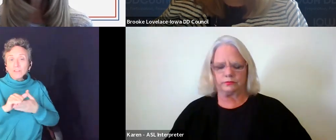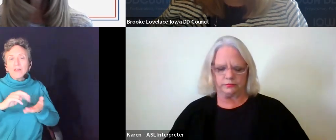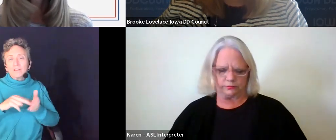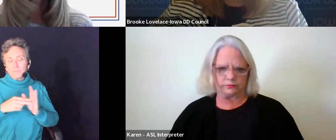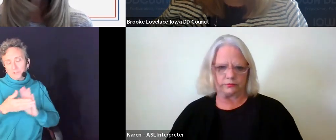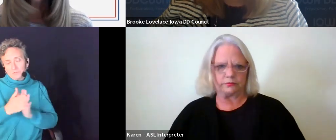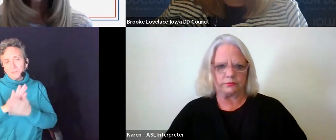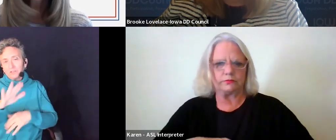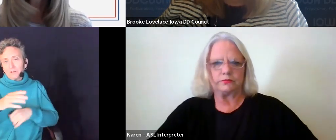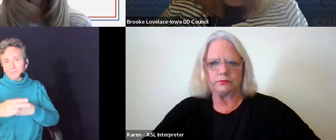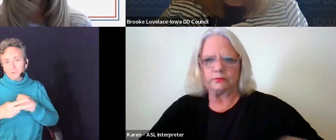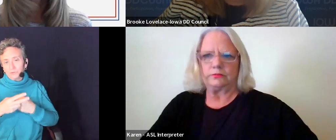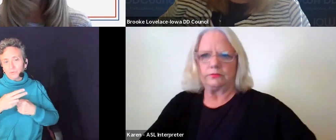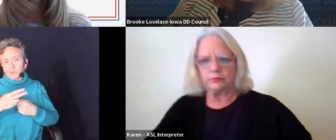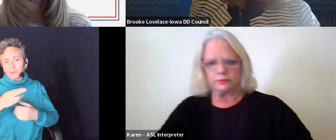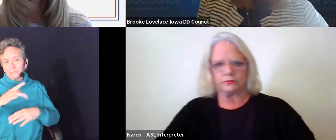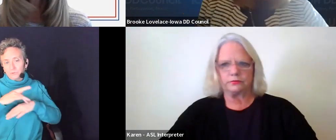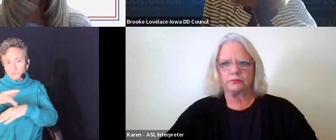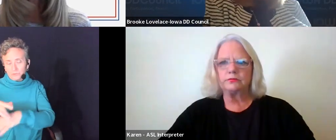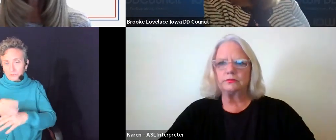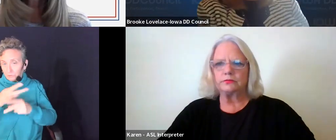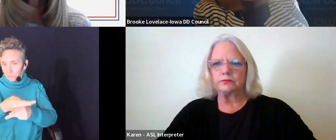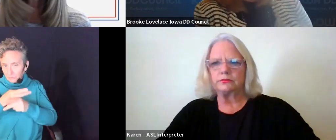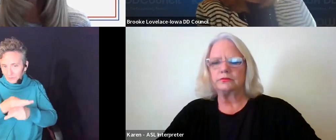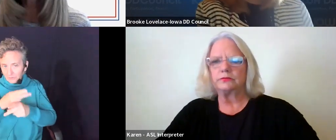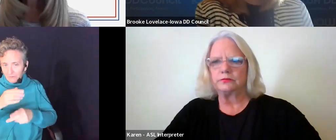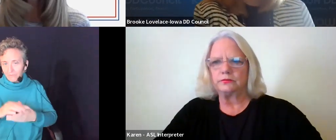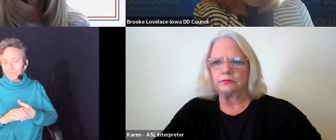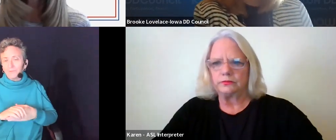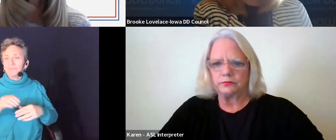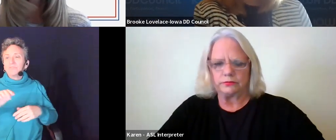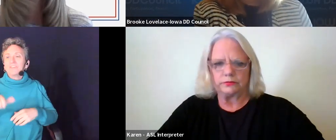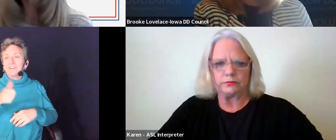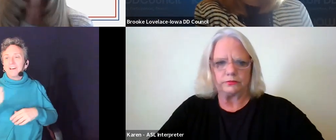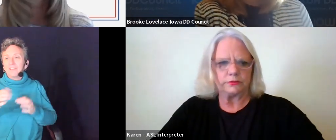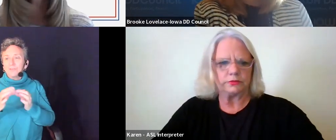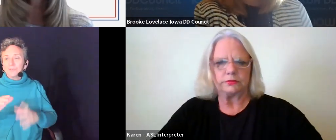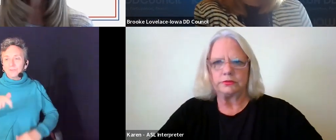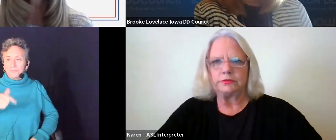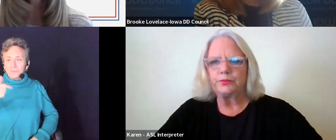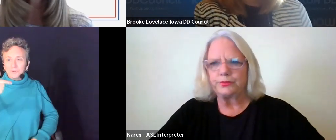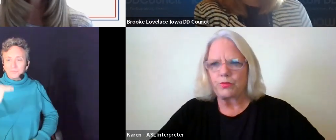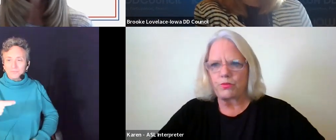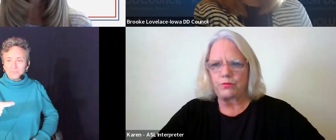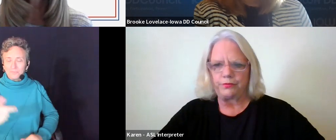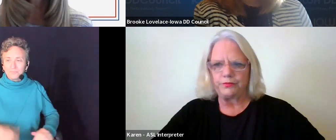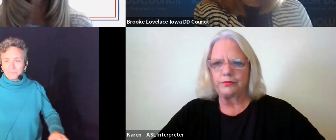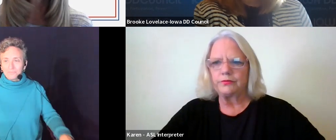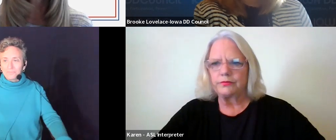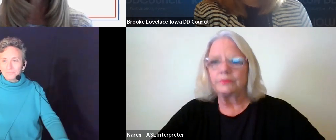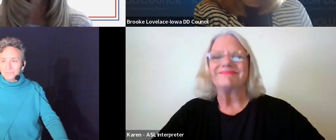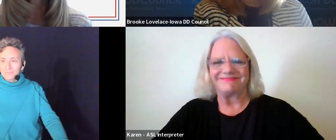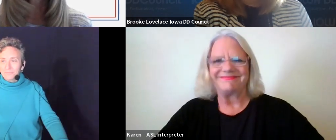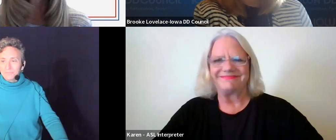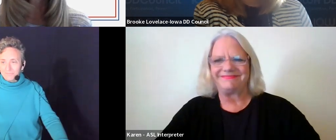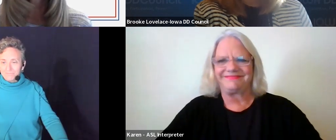always giving caution to make sure if the market is doing well and you have it invested, to keep an eye on that. You wouldn't want the funds to go